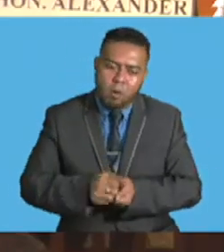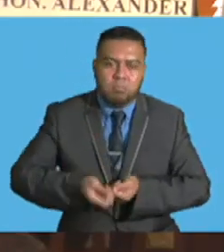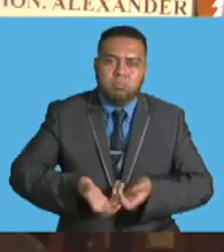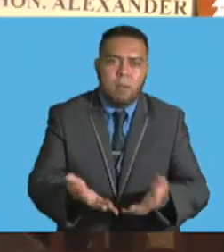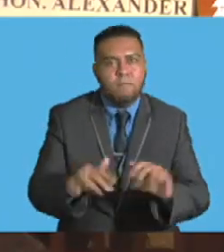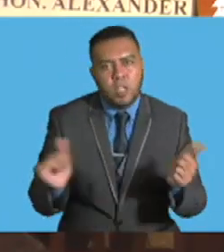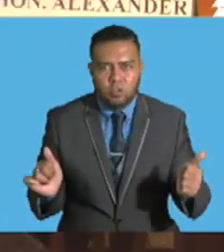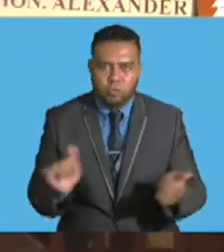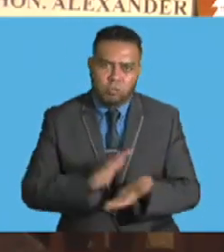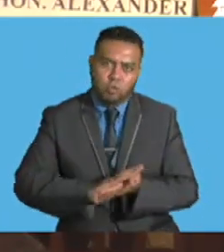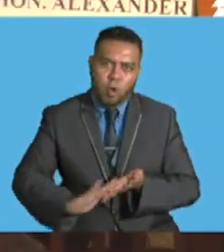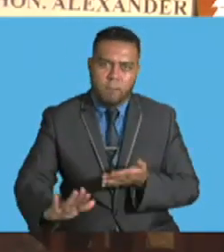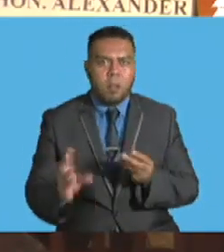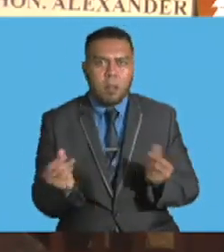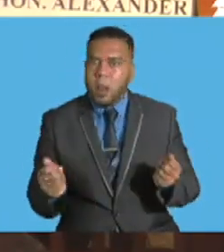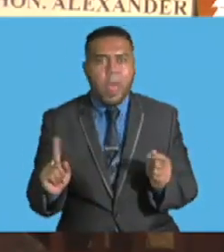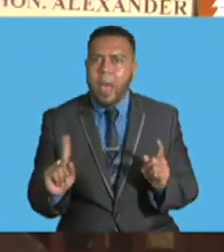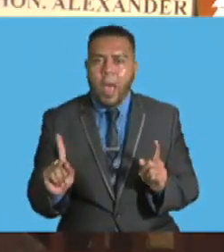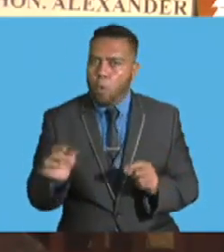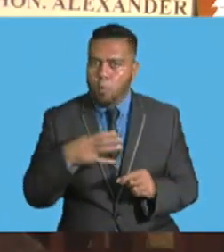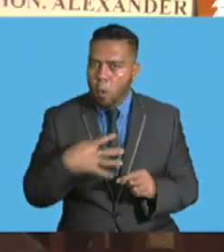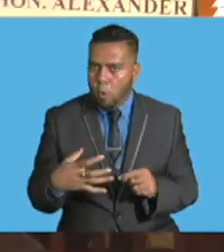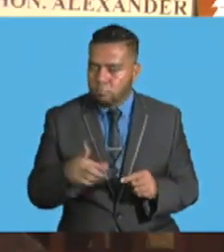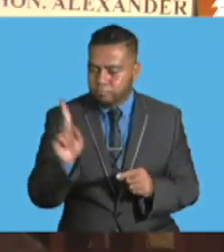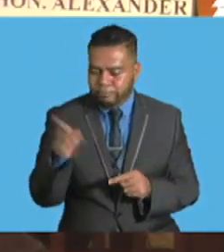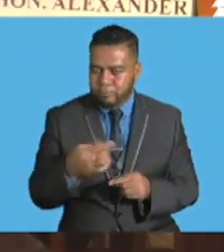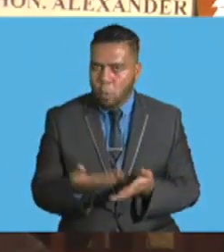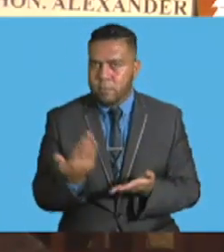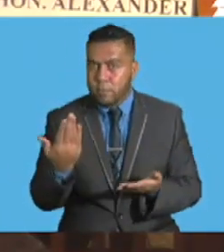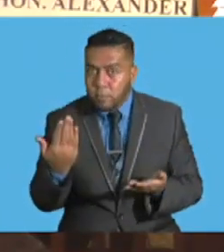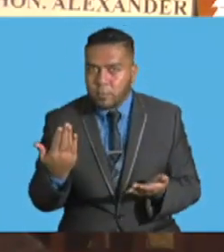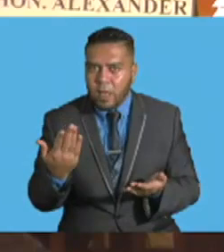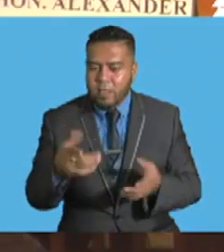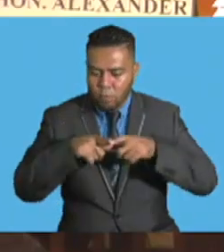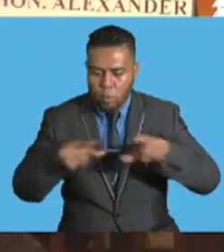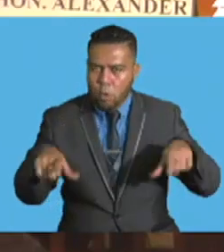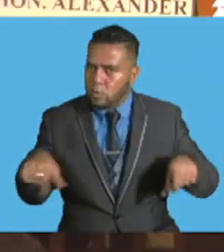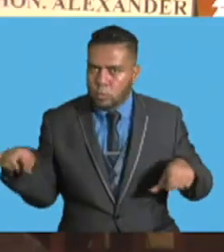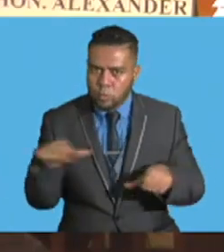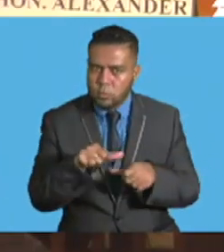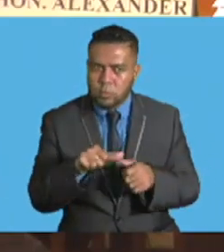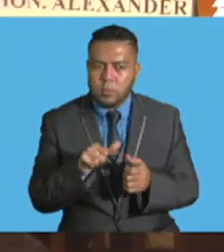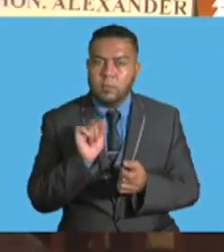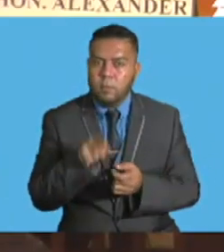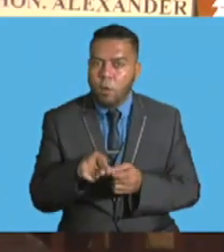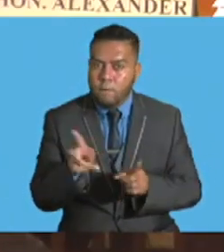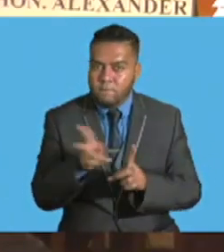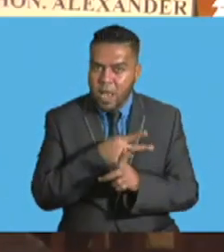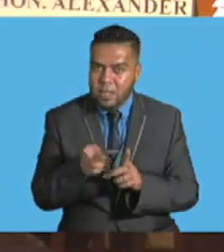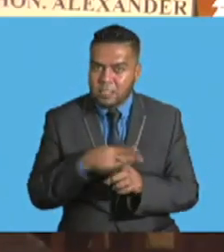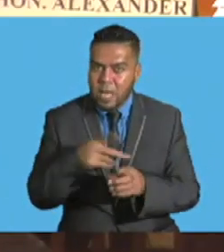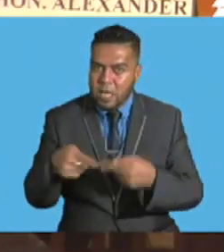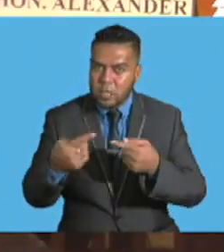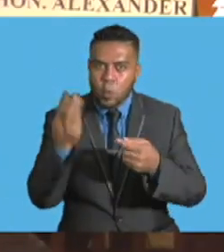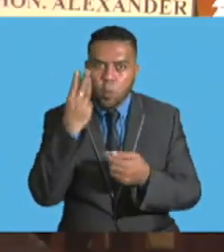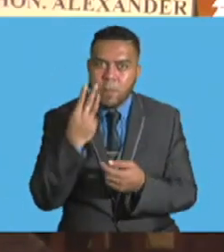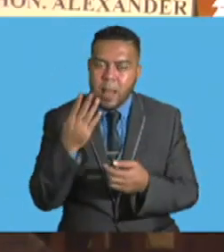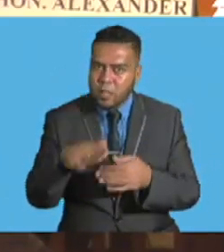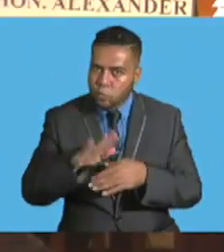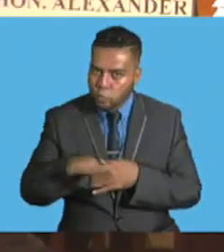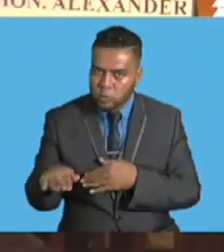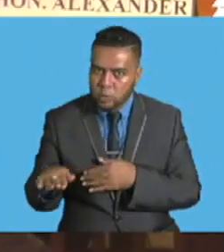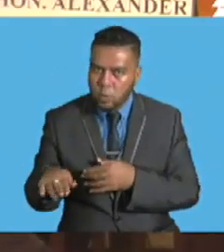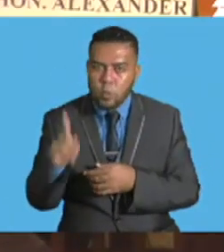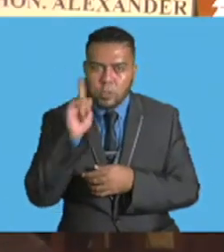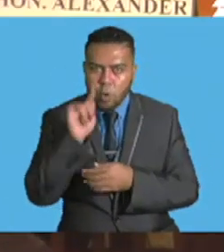being carried out by non-government organizations in this country to stem the spiking of violence against women and children. We saw